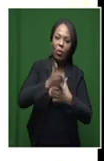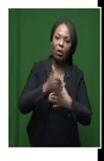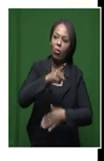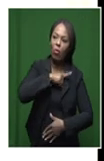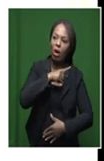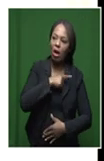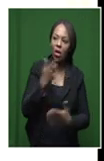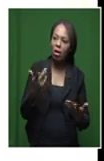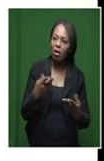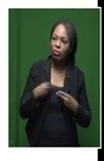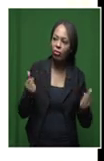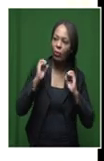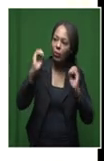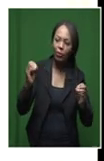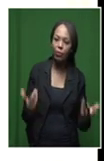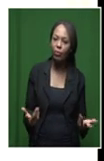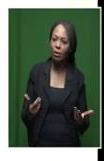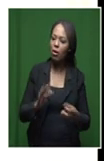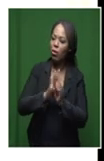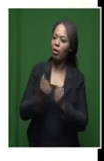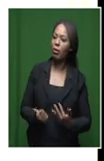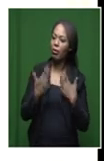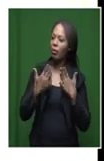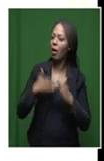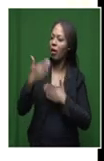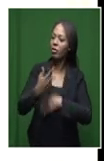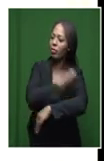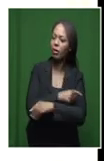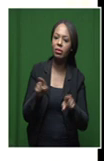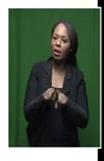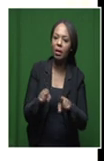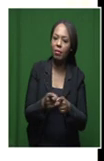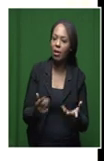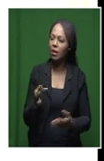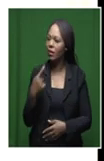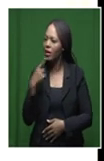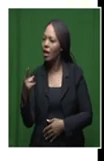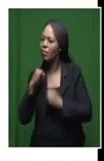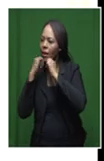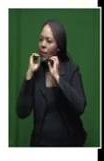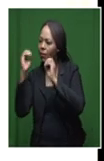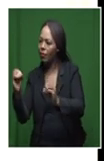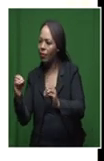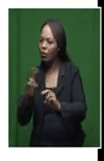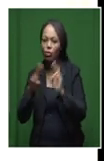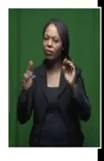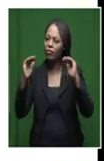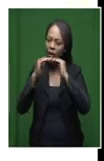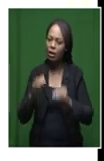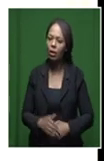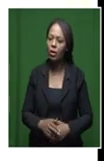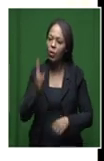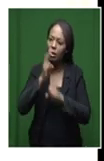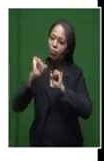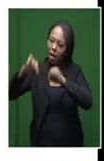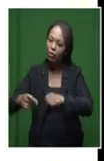vaccinate. And the thing that you don't tell your parents about the vaccination is just not on. Because you need to get the